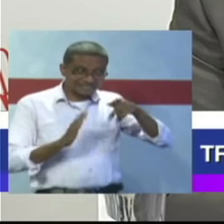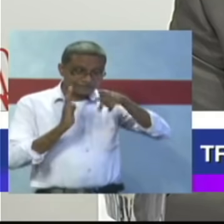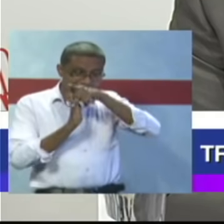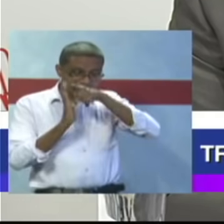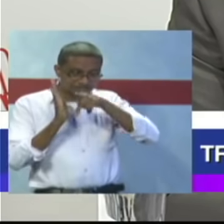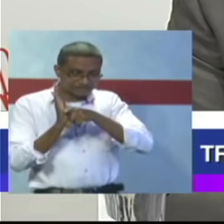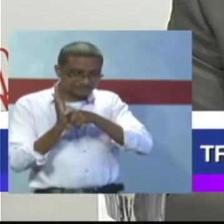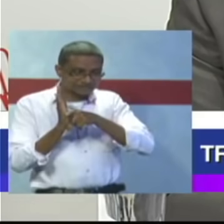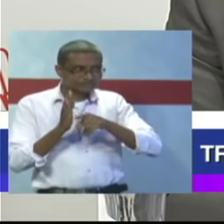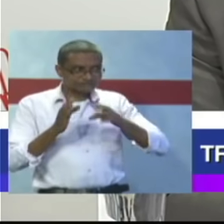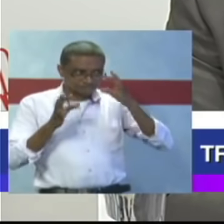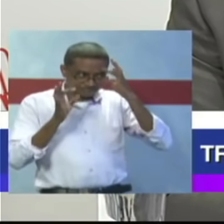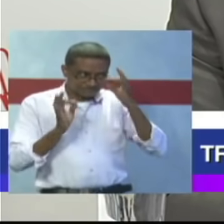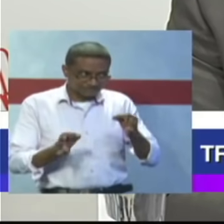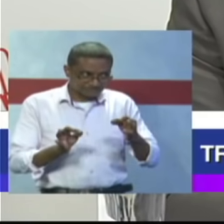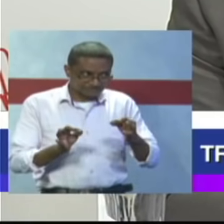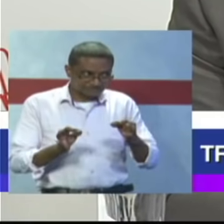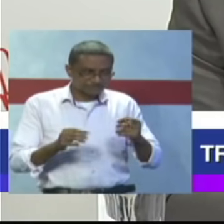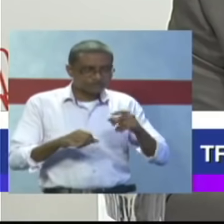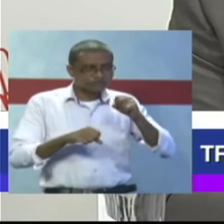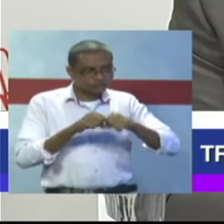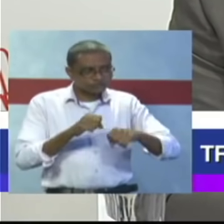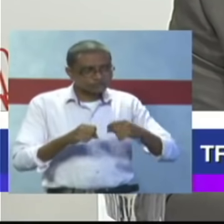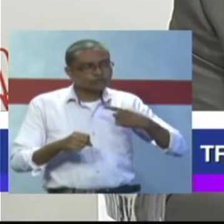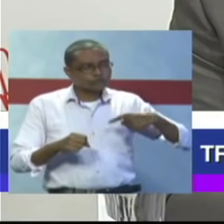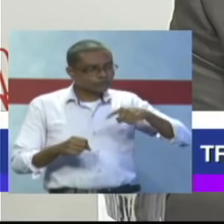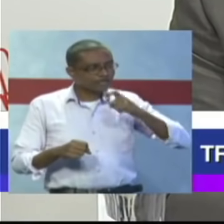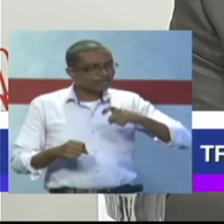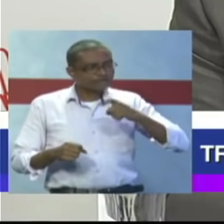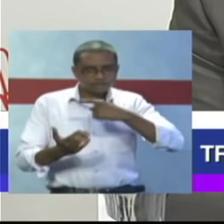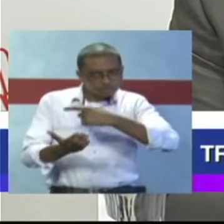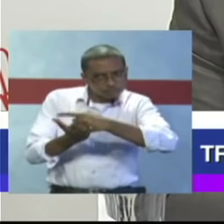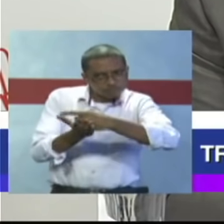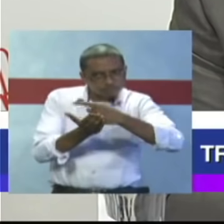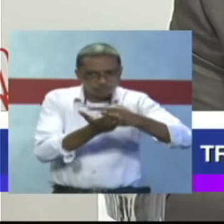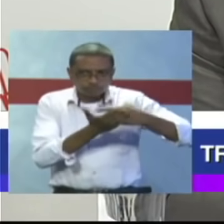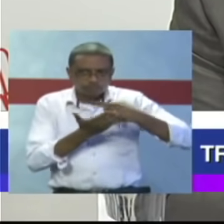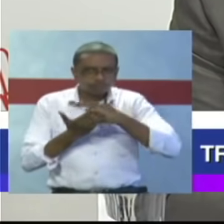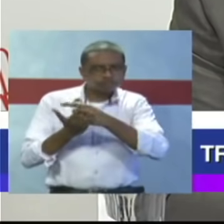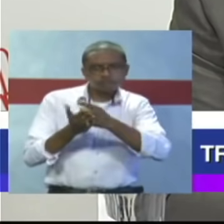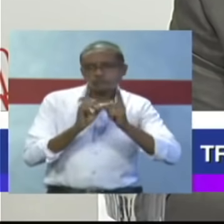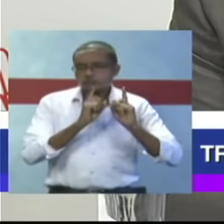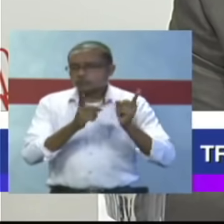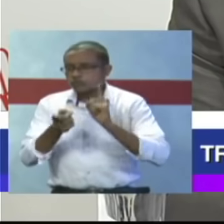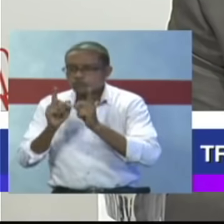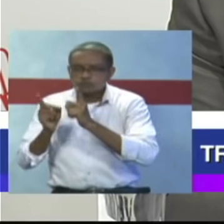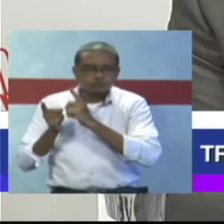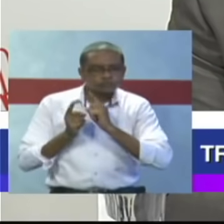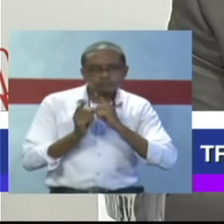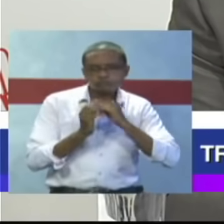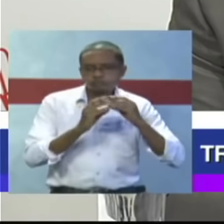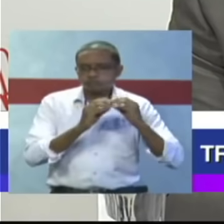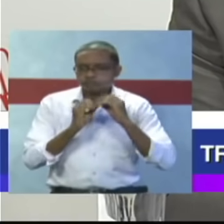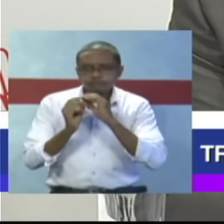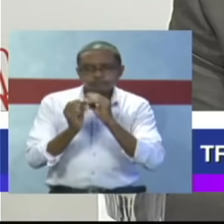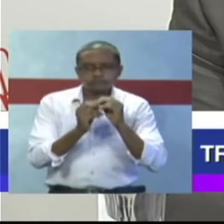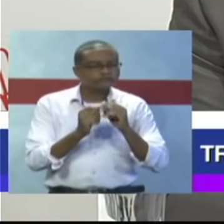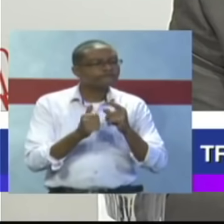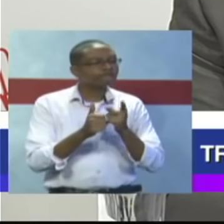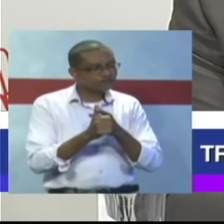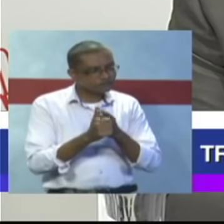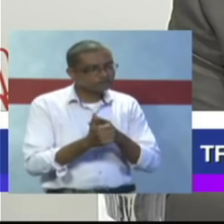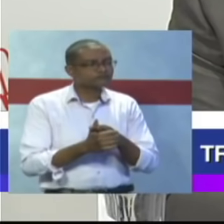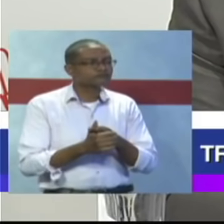decision, so an internal conversation on risk versus benefit would need to be had, and then any policy changes